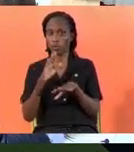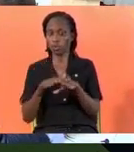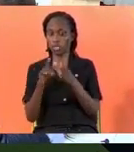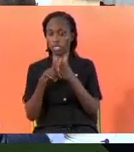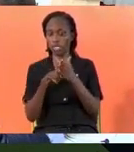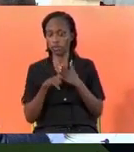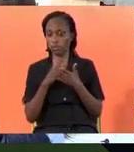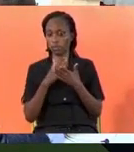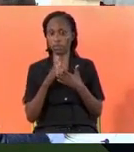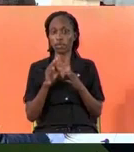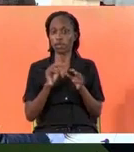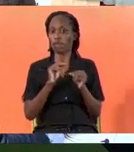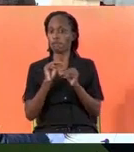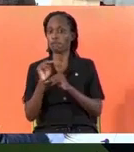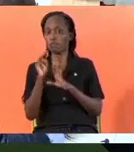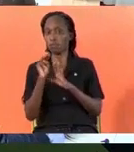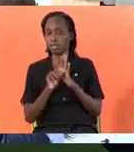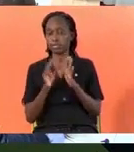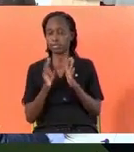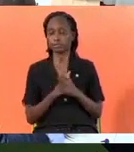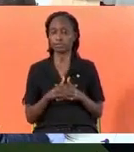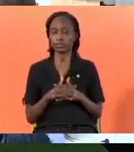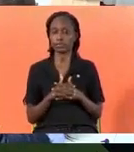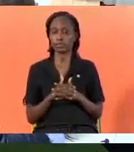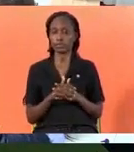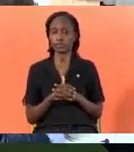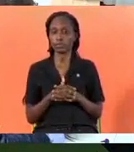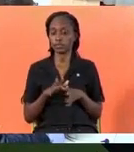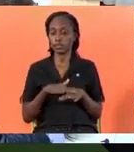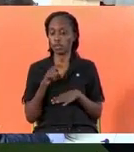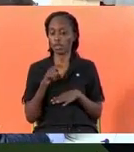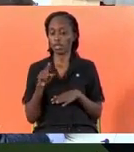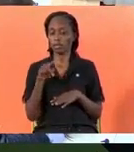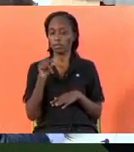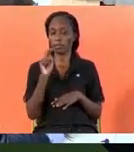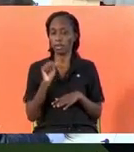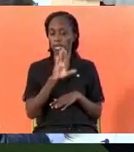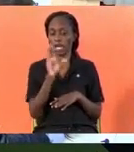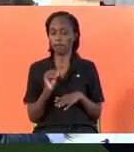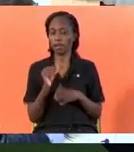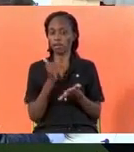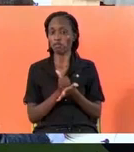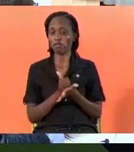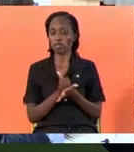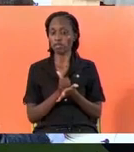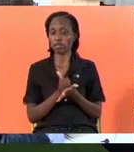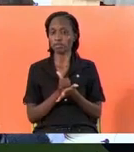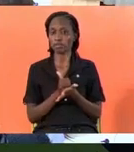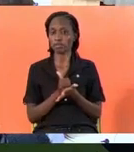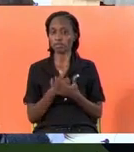movement supporting journalism on this Pan-African conference, which was closed